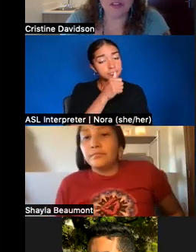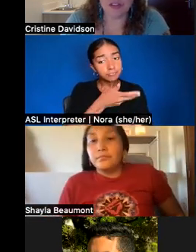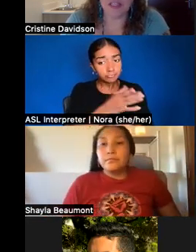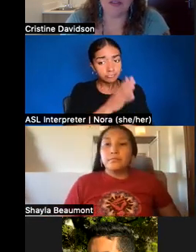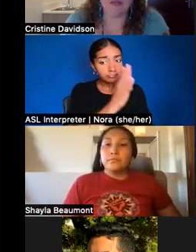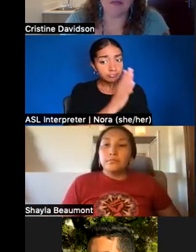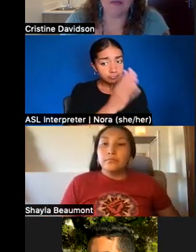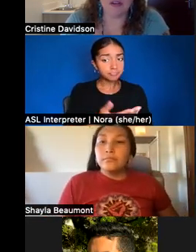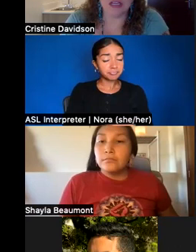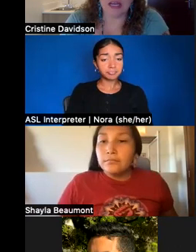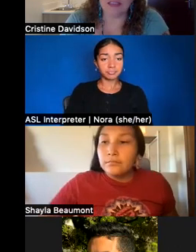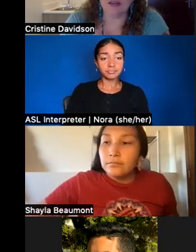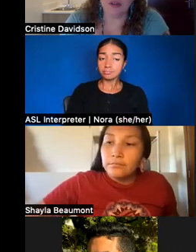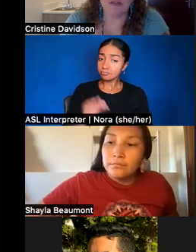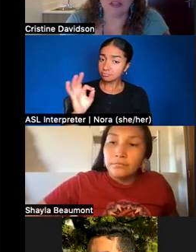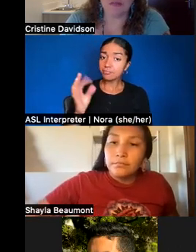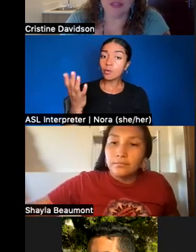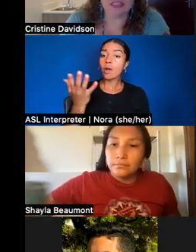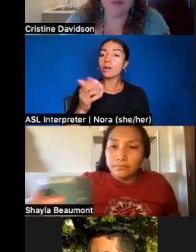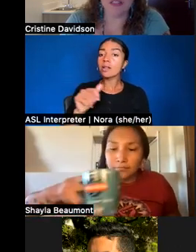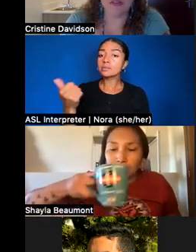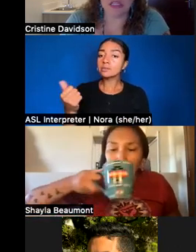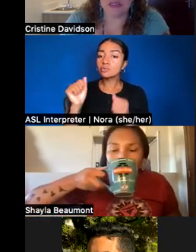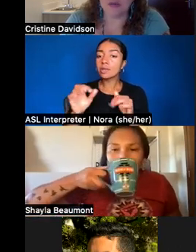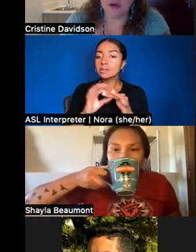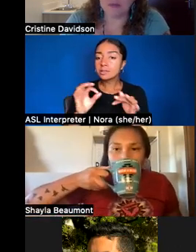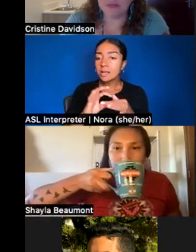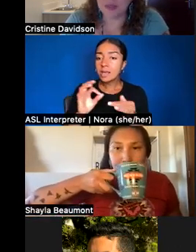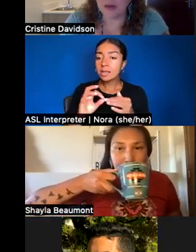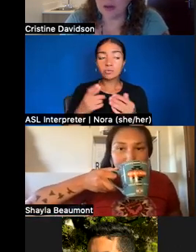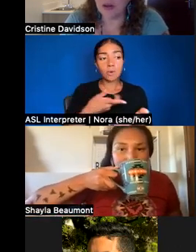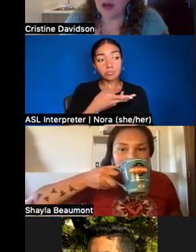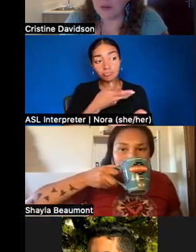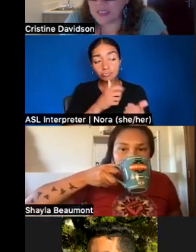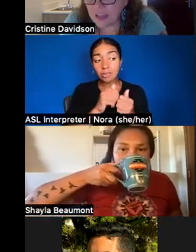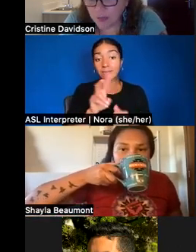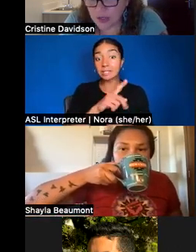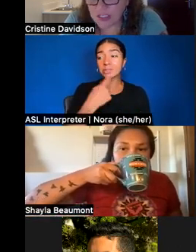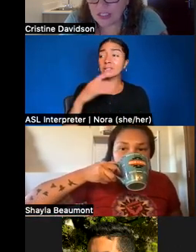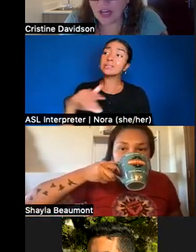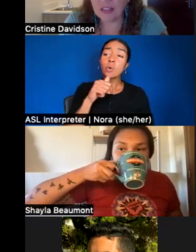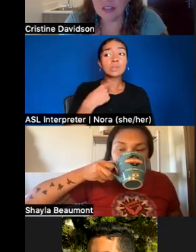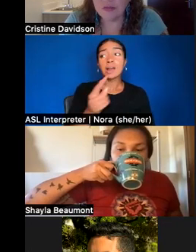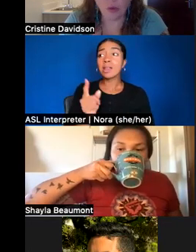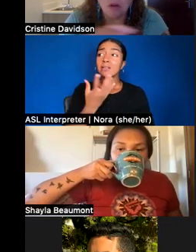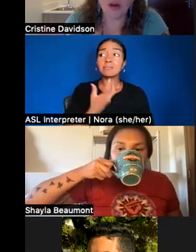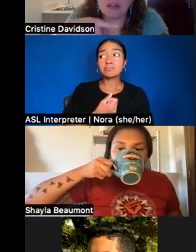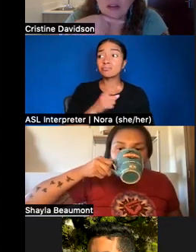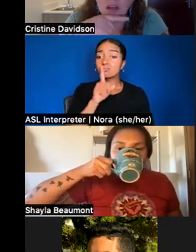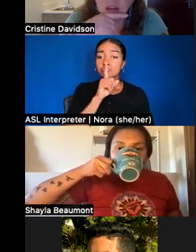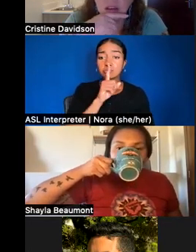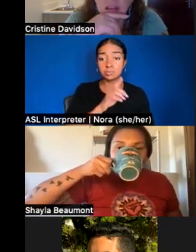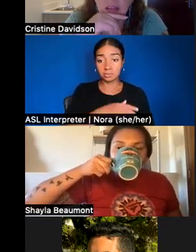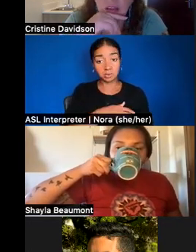What else could you say to when you're connecting with a victim that says, please don't tell anyone? I'm a safe person. Oh, go